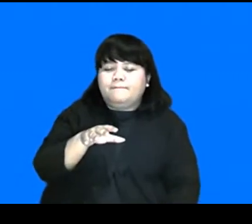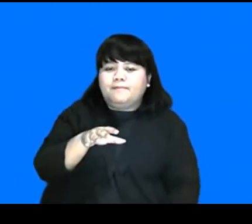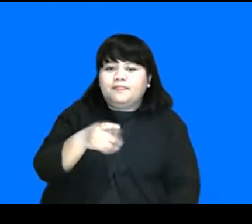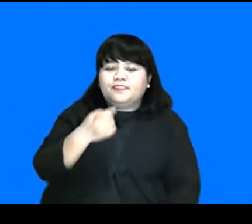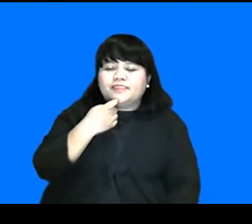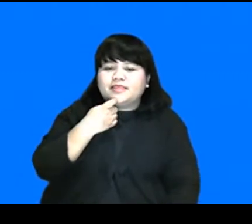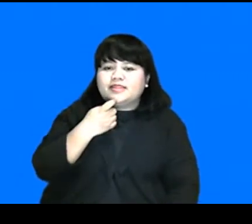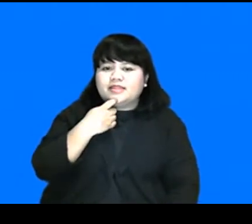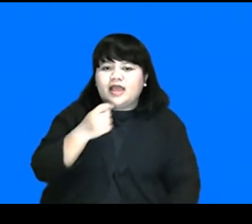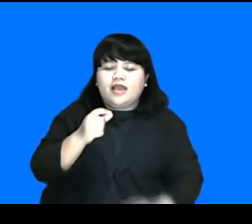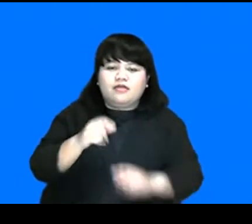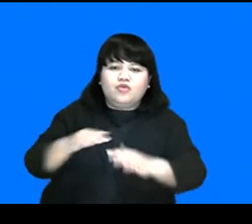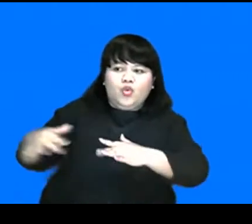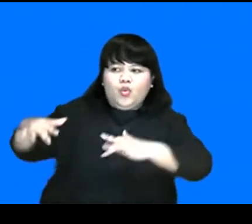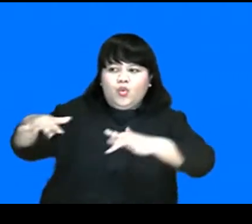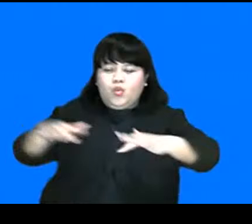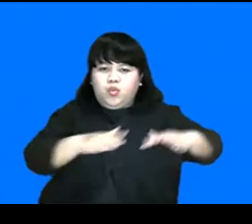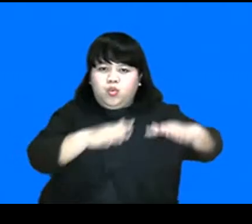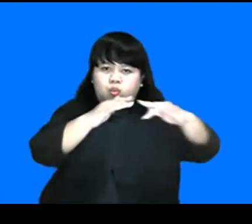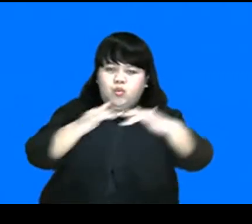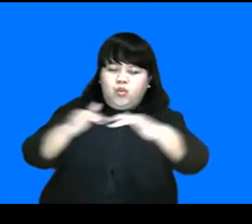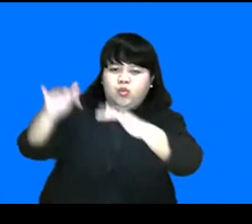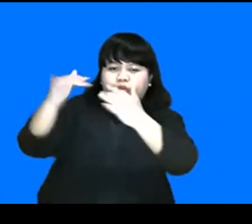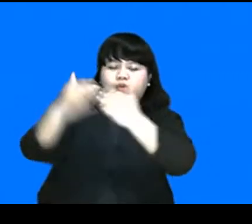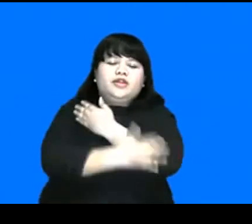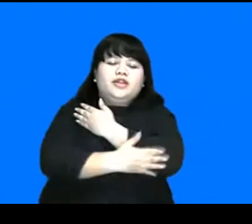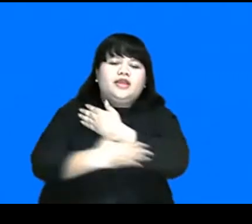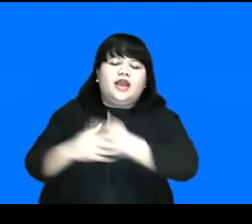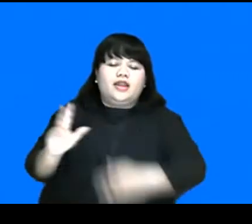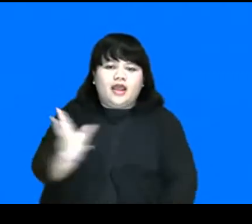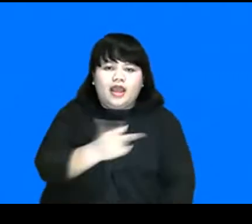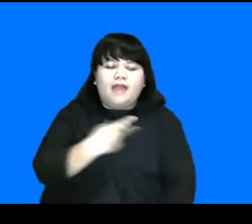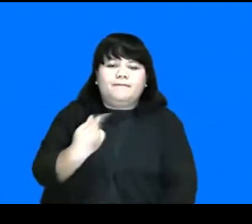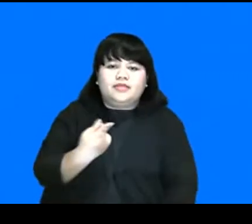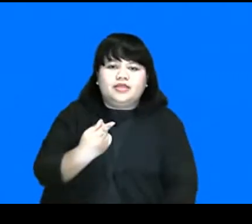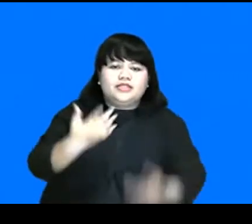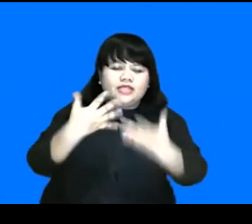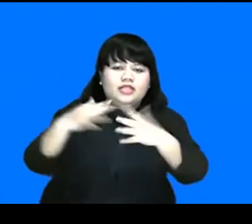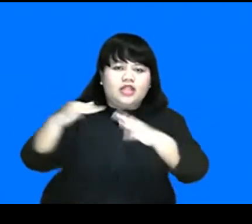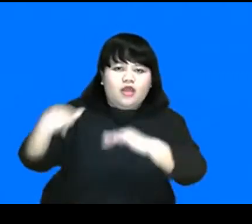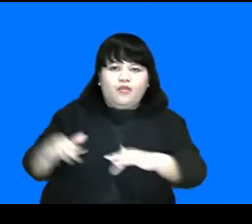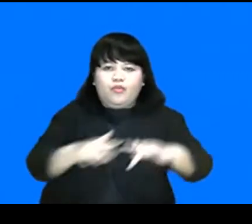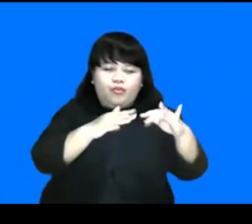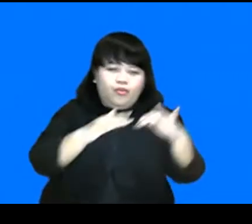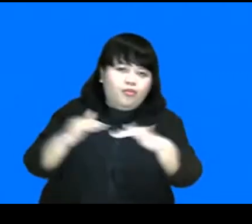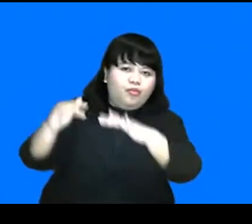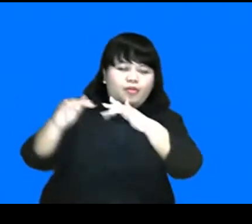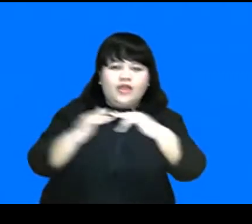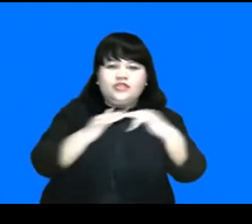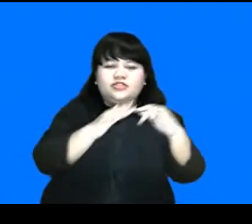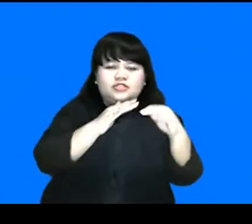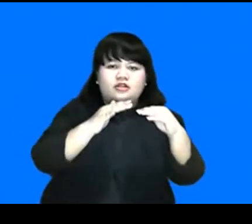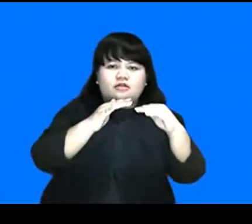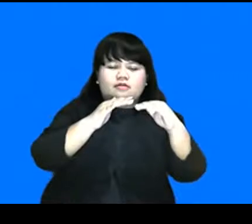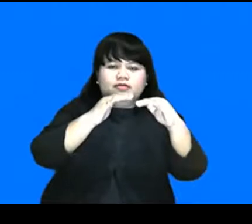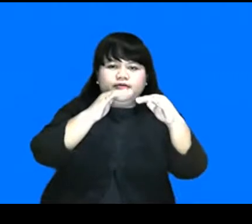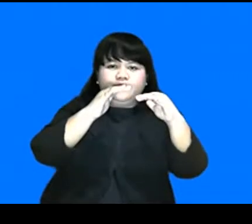and our real estate boom. And since we don't have a tax on the real estate,